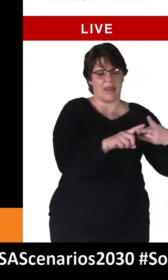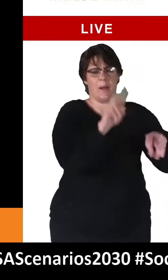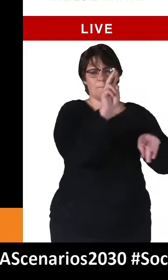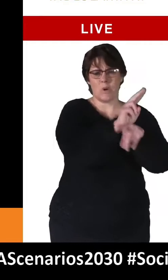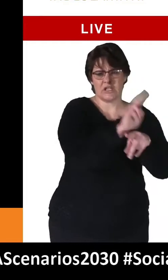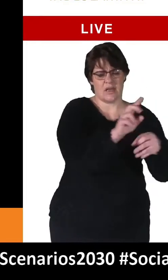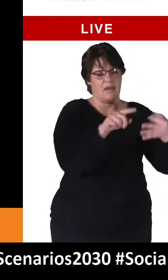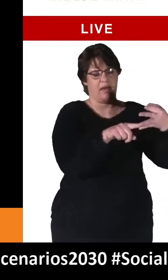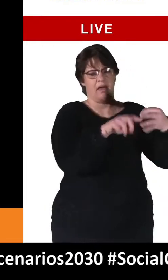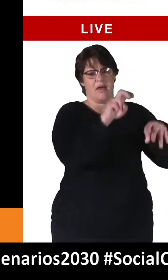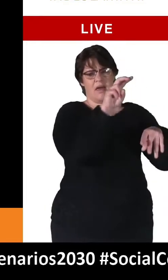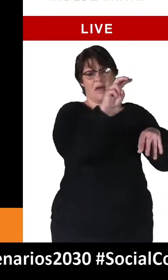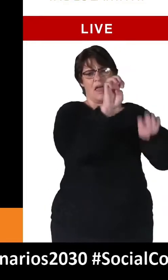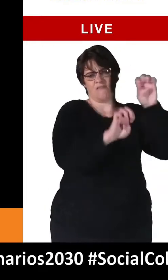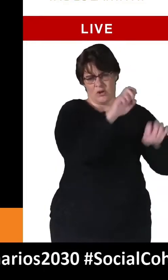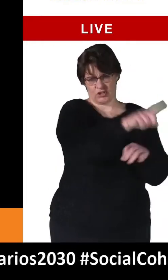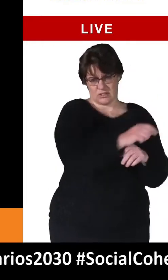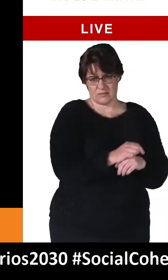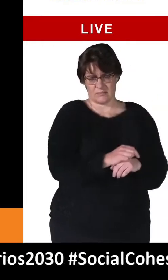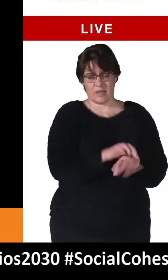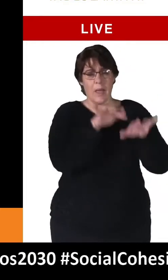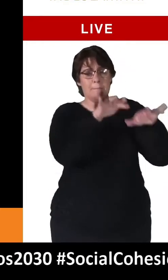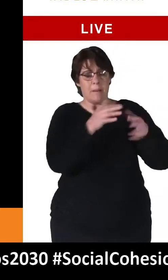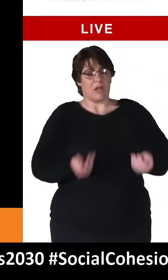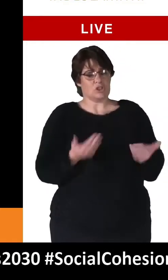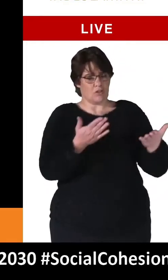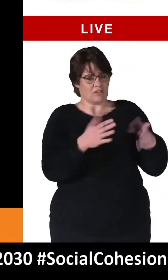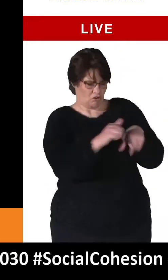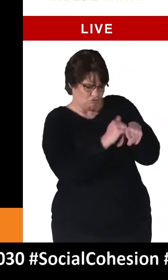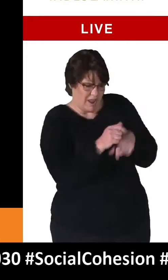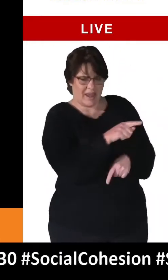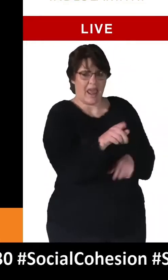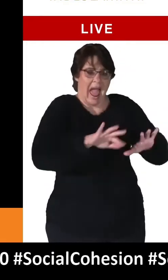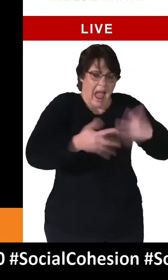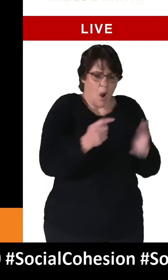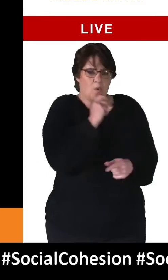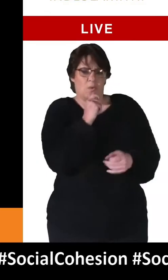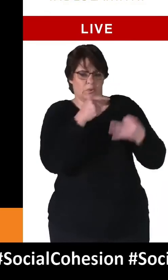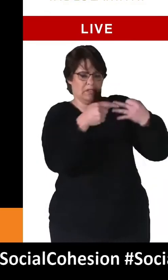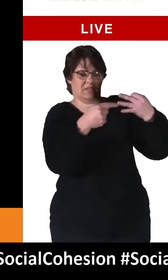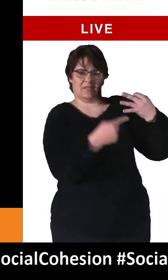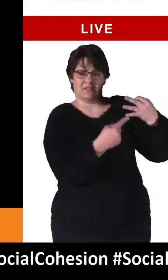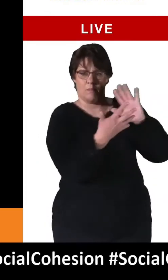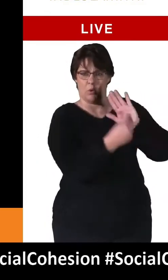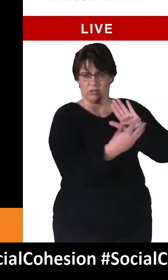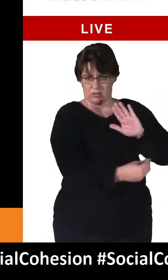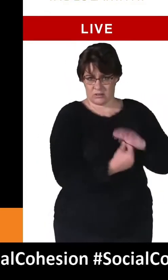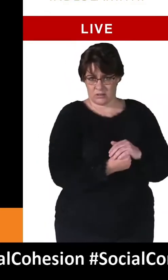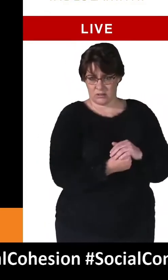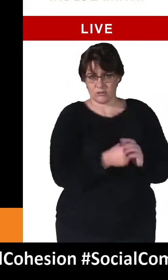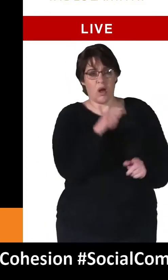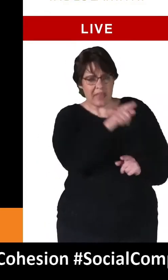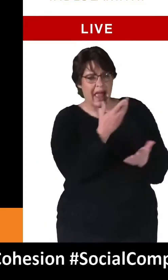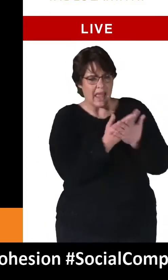evaluation. We need to train the public service in the use of these models so that they